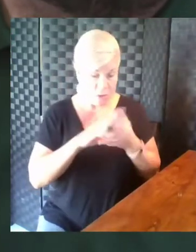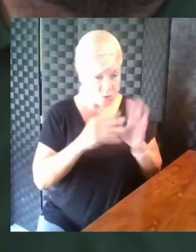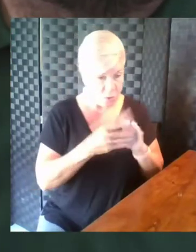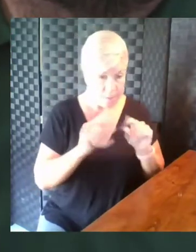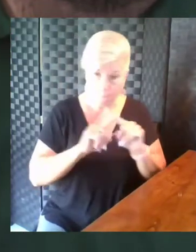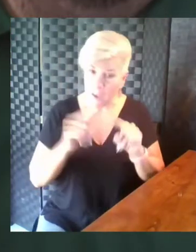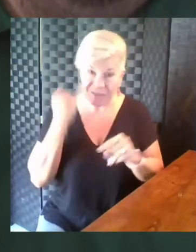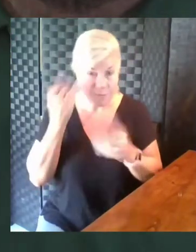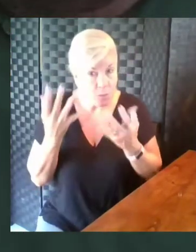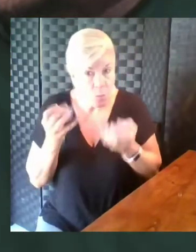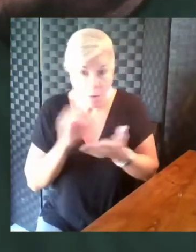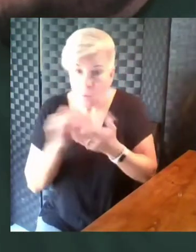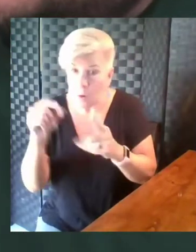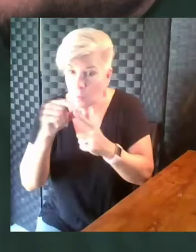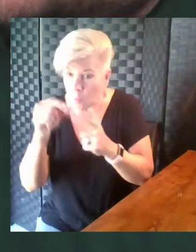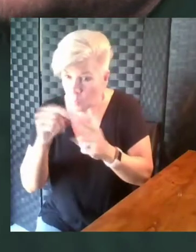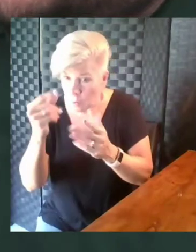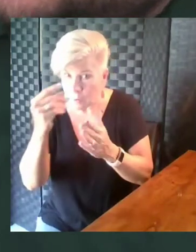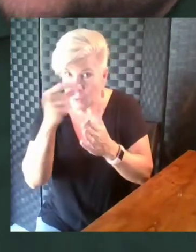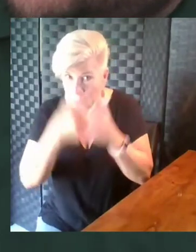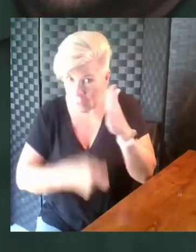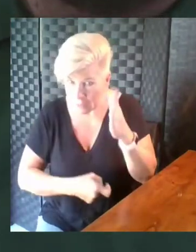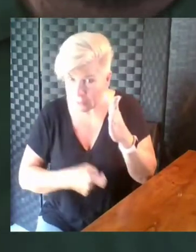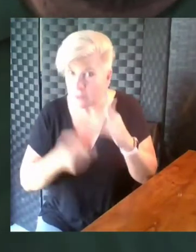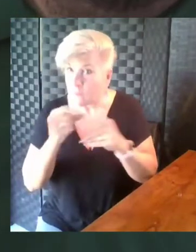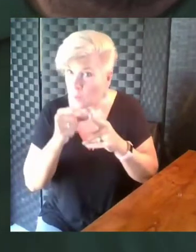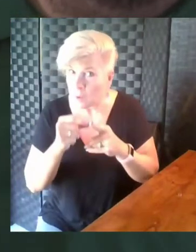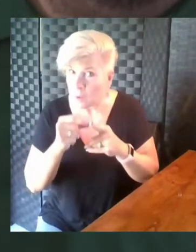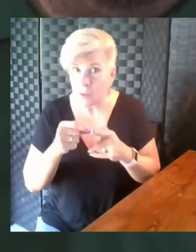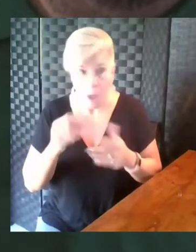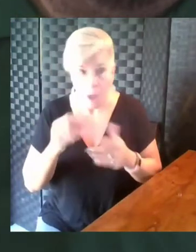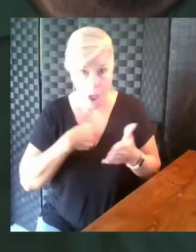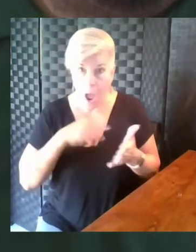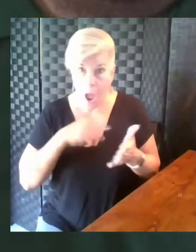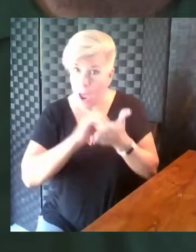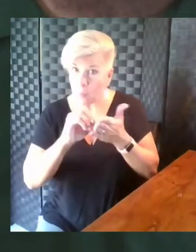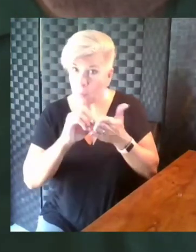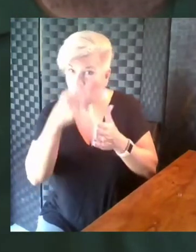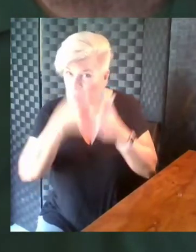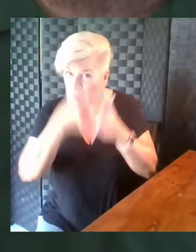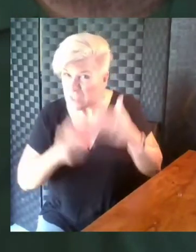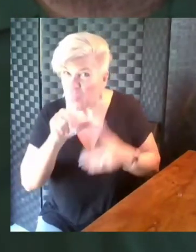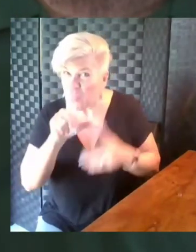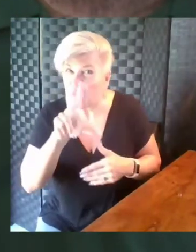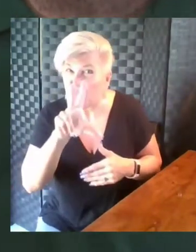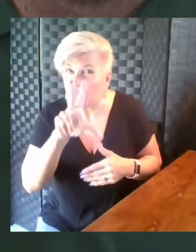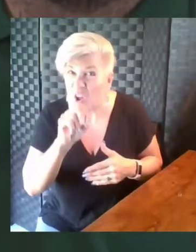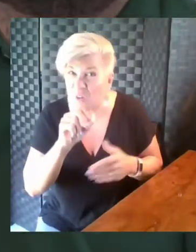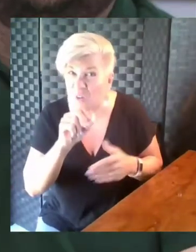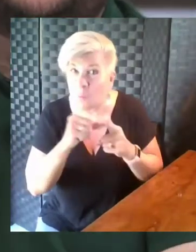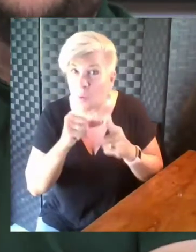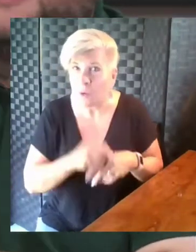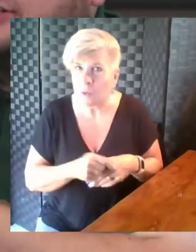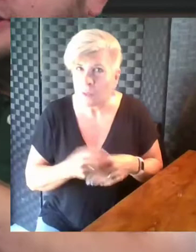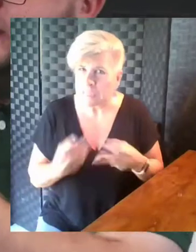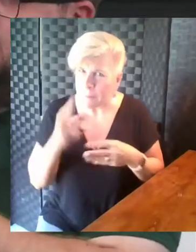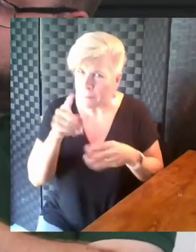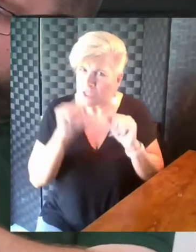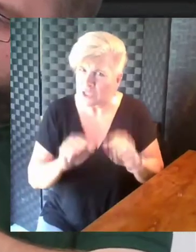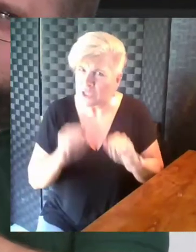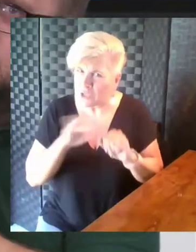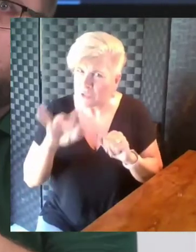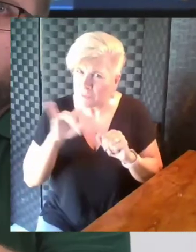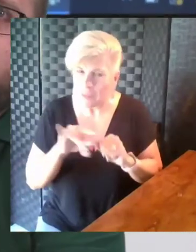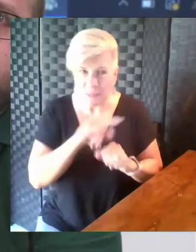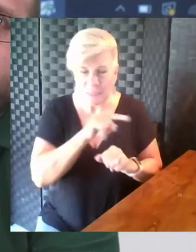just write words too. I wrote tons of words. I think I wrote like 30. How many short words can you spell in your journal? These are